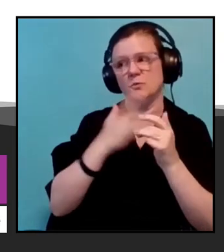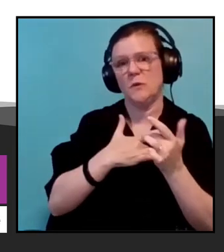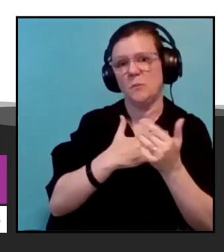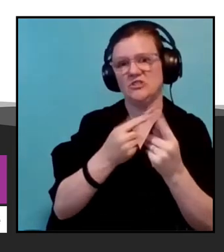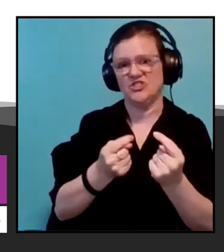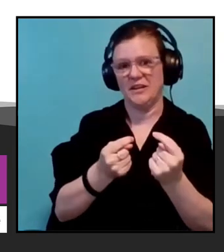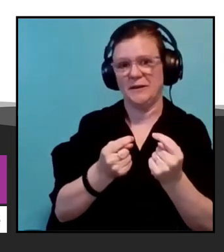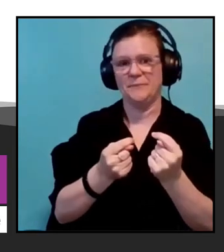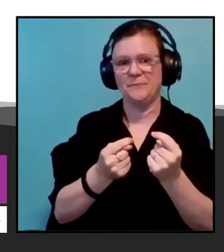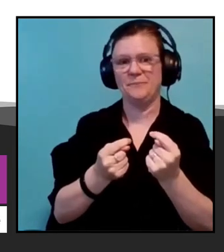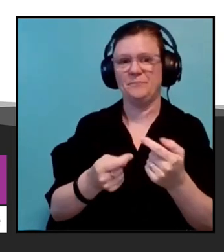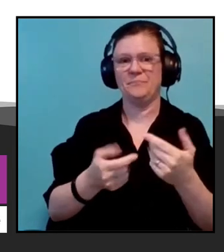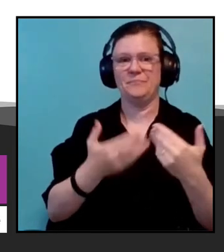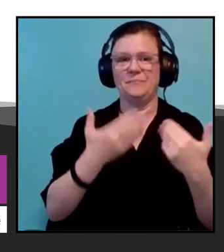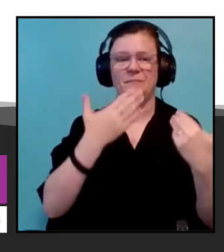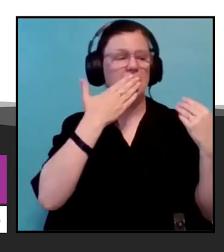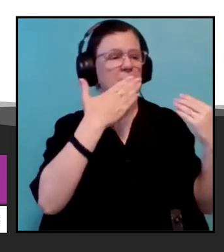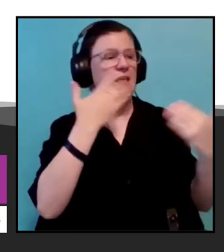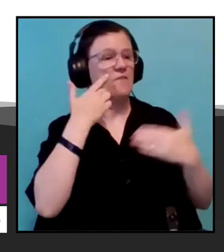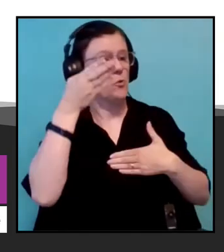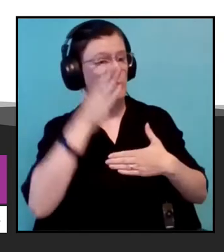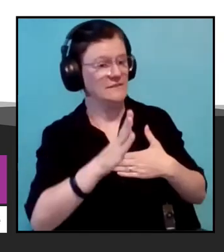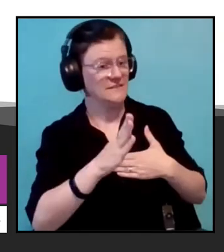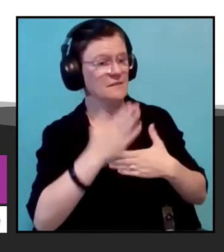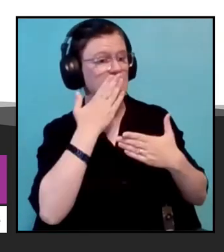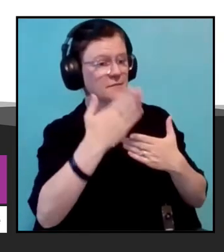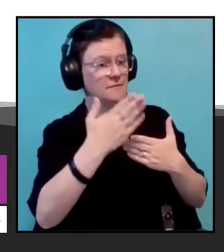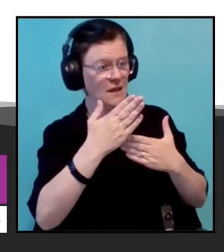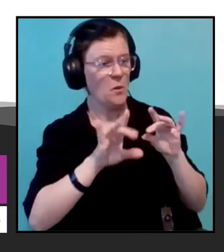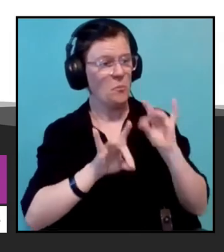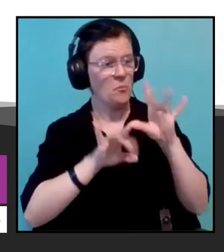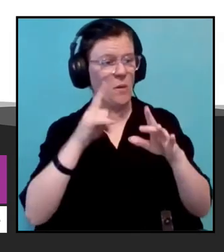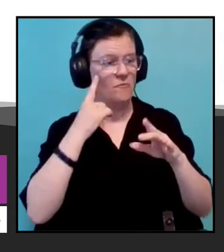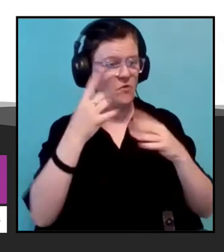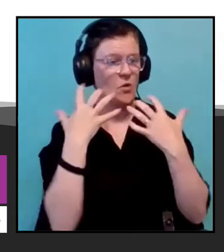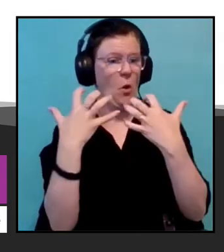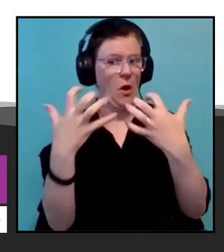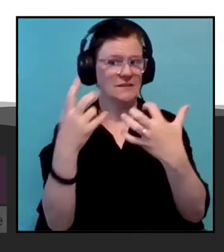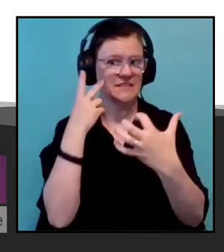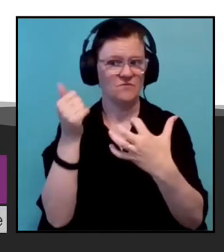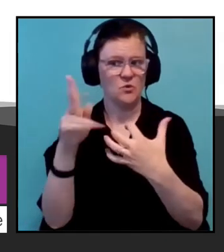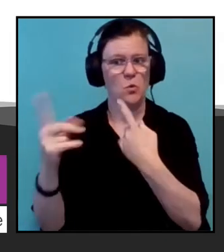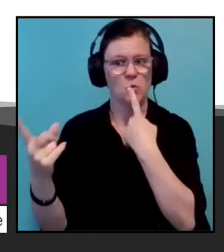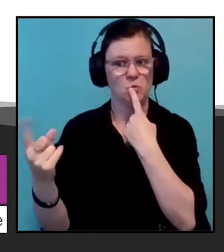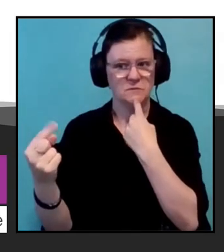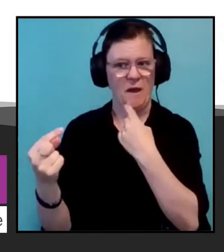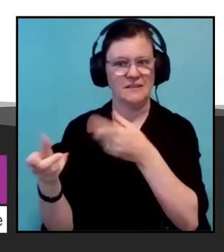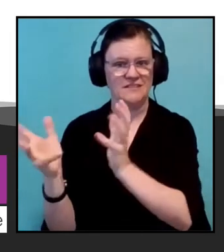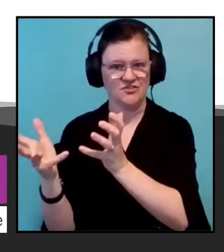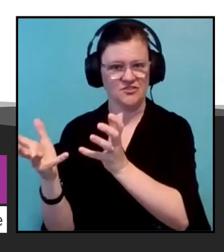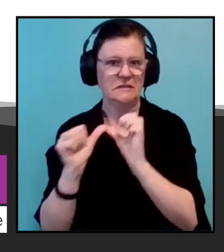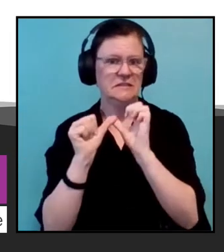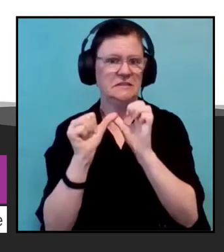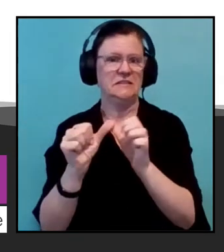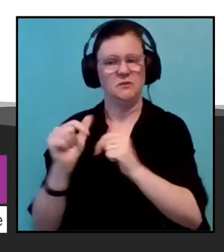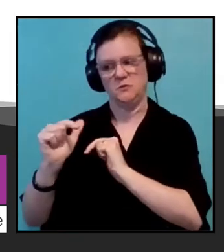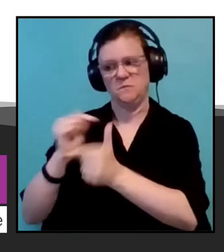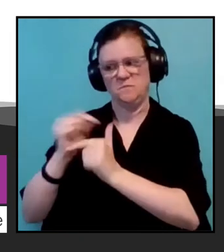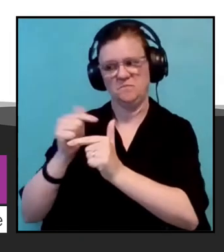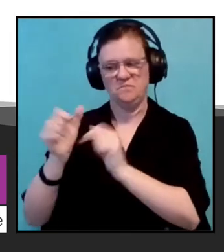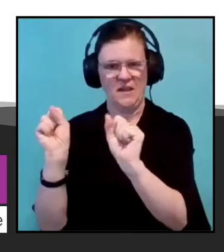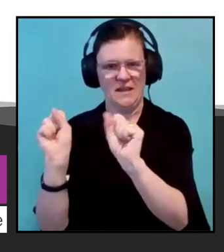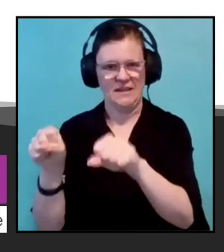Well, thank you so much for that presentation and for offering those prompts to the audience. I've seen a couple of your responses and I hope you can continue to